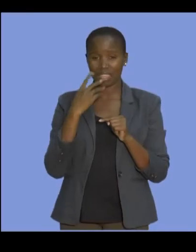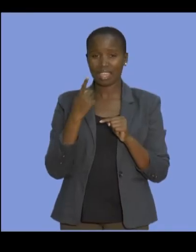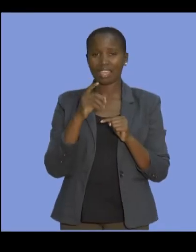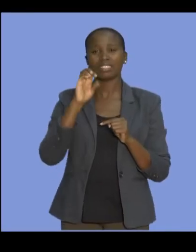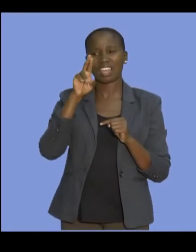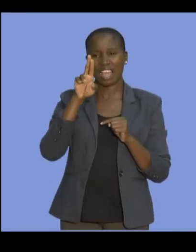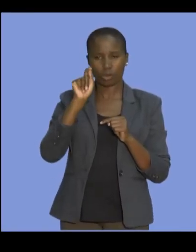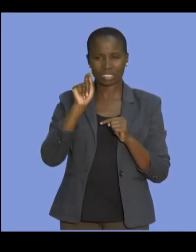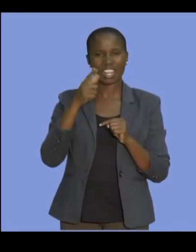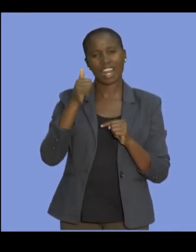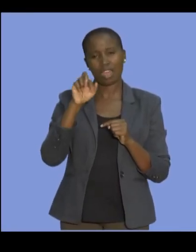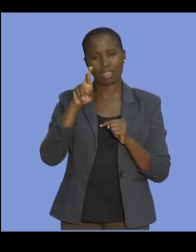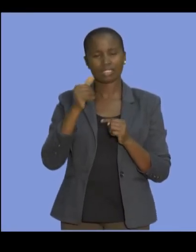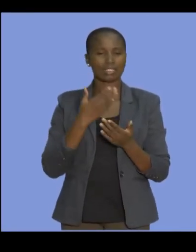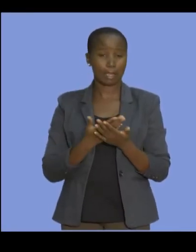plot.